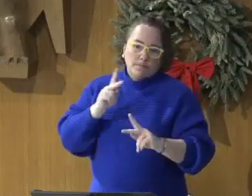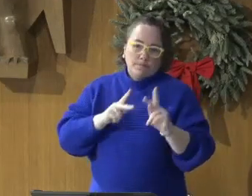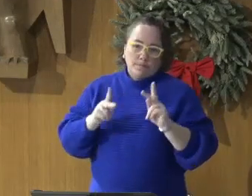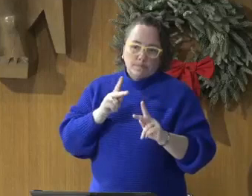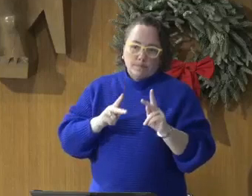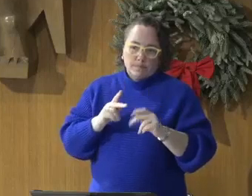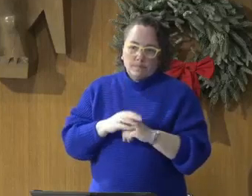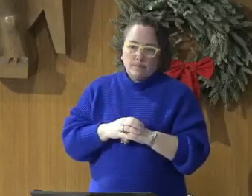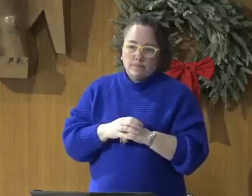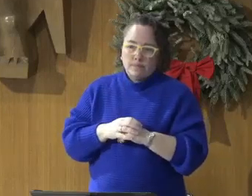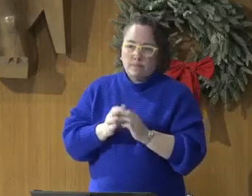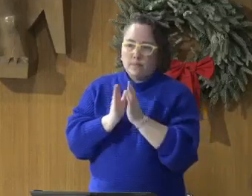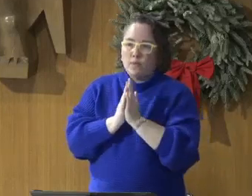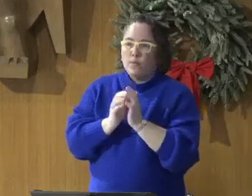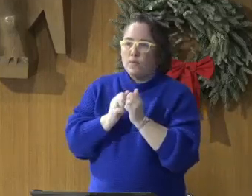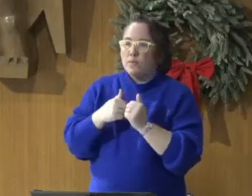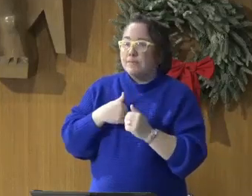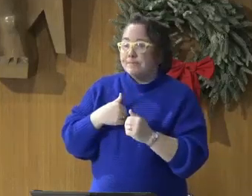Will you pray with me?